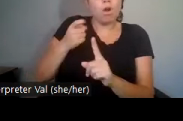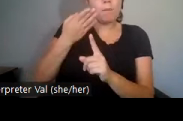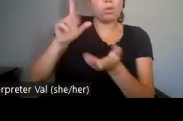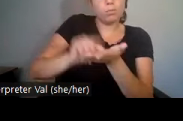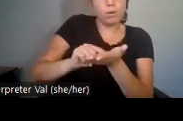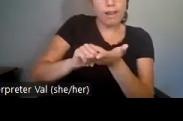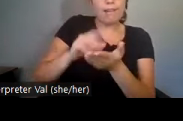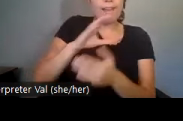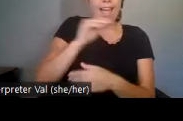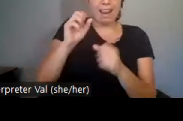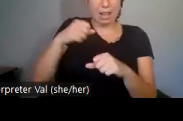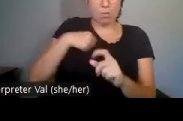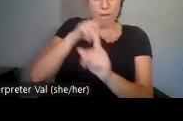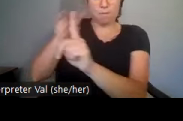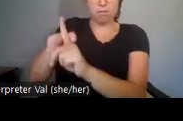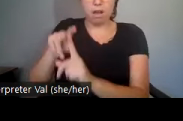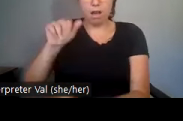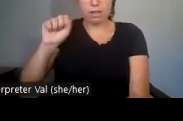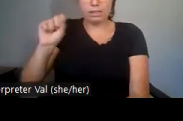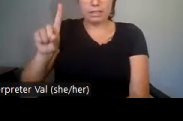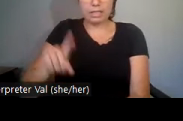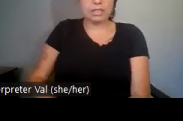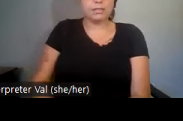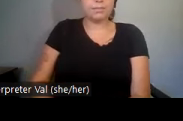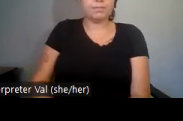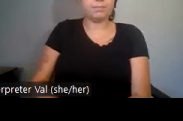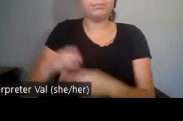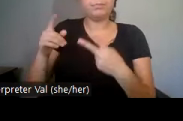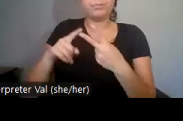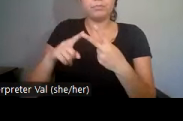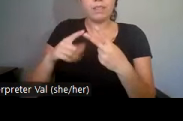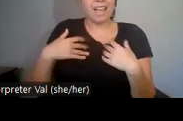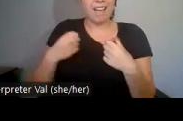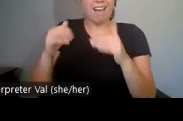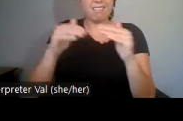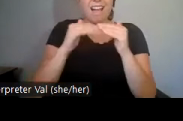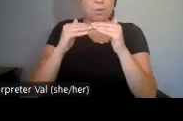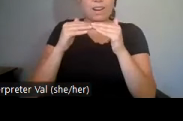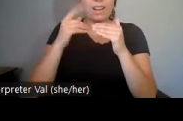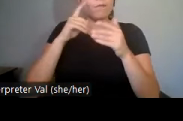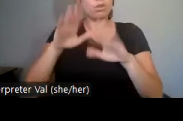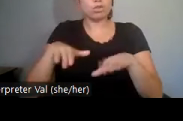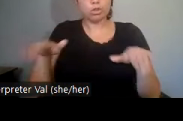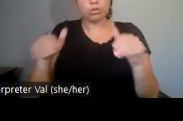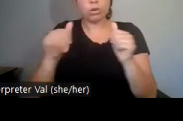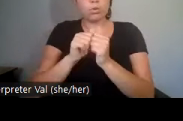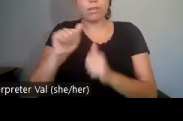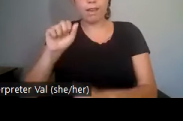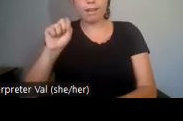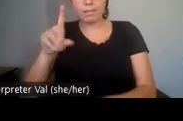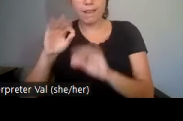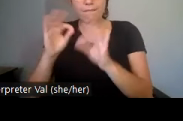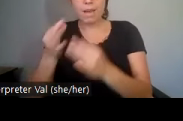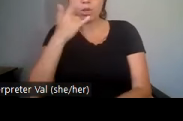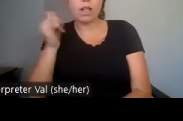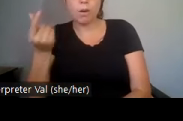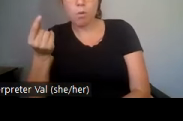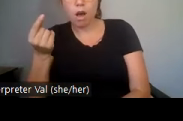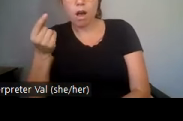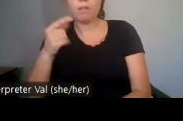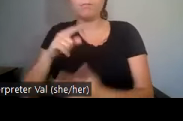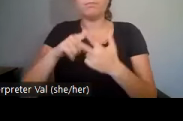applicability for autism? What does health equity look like for children with autism and their families? And then what does that roadmap